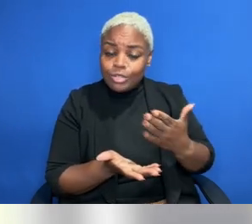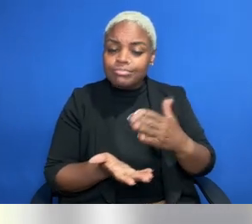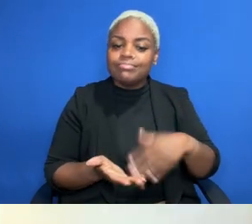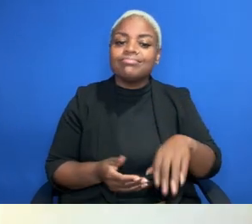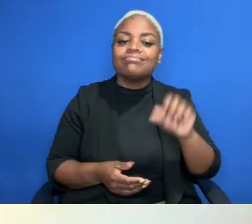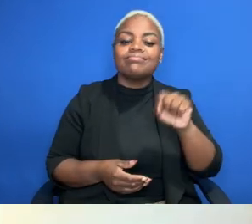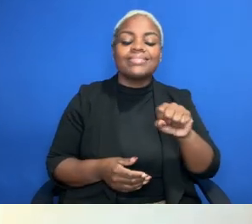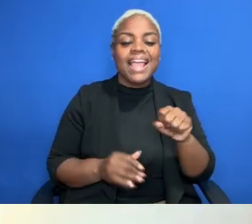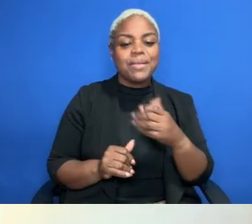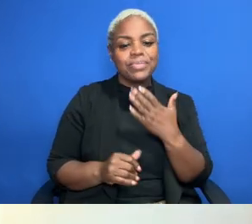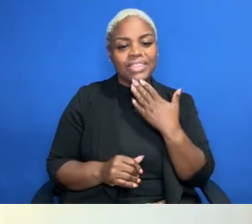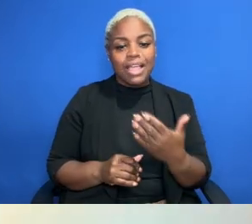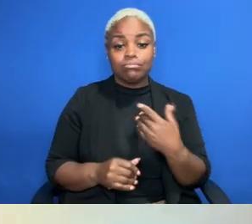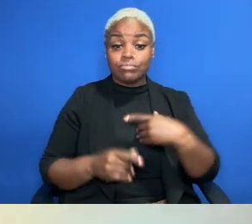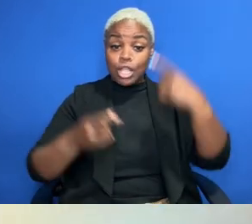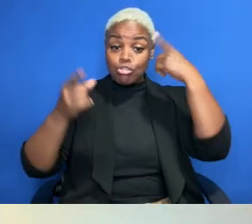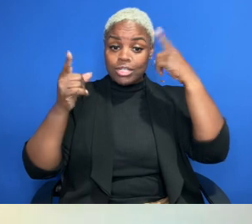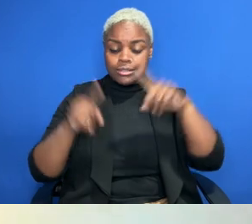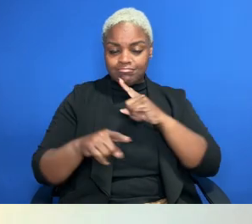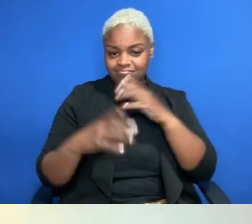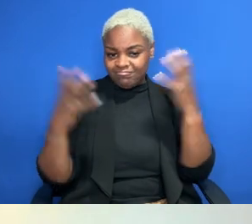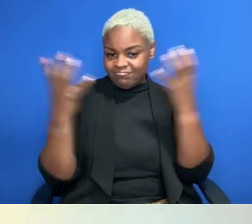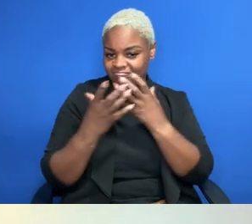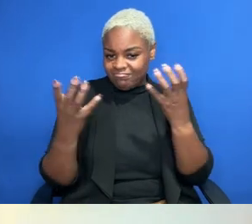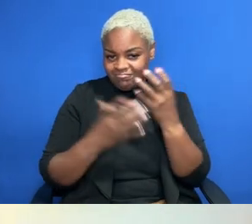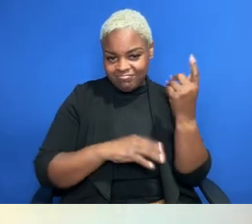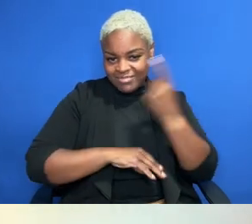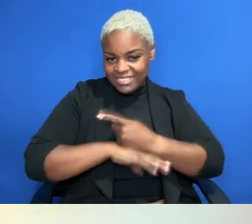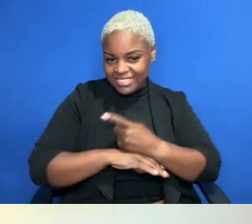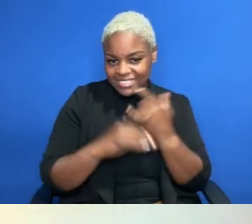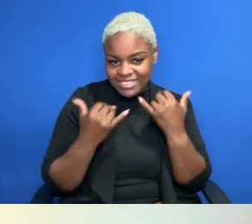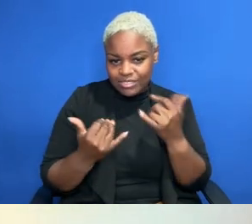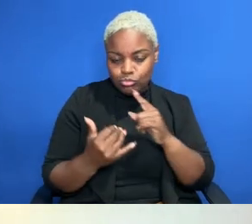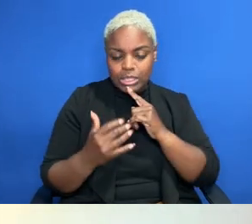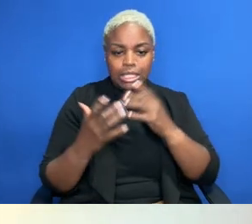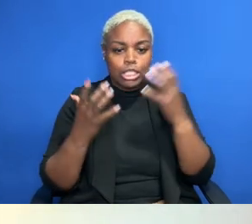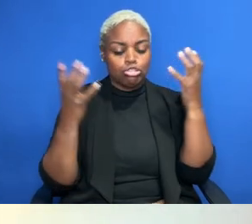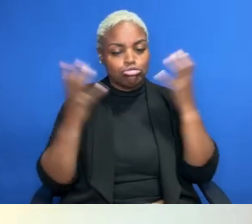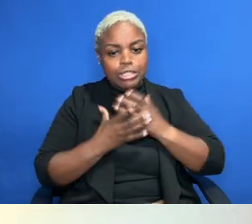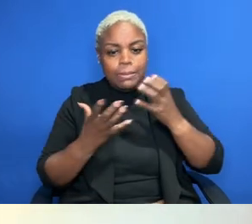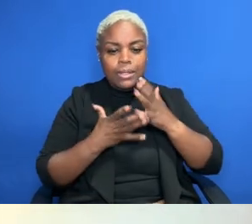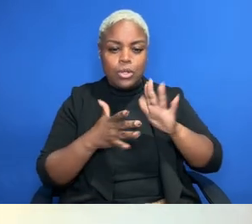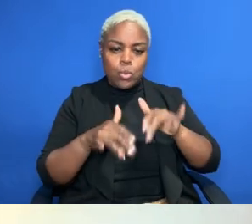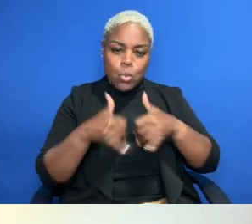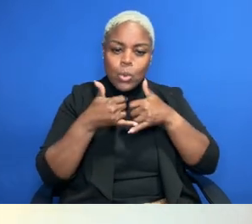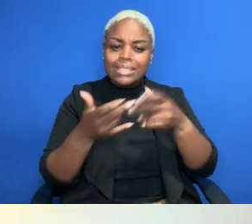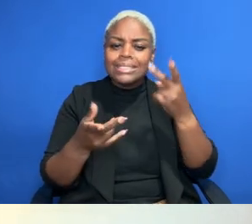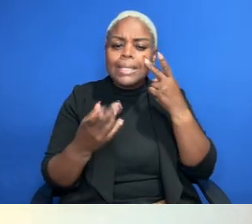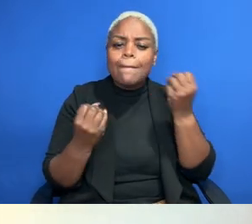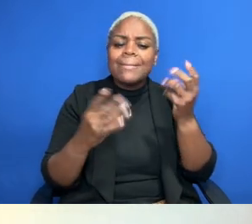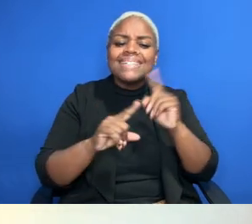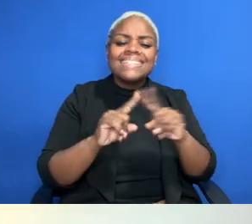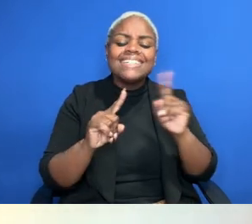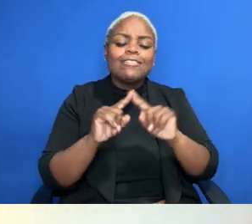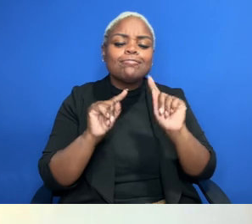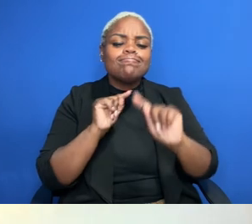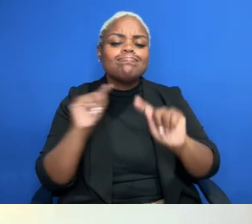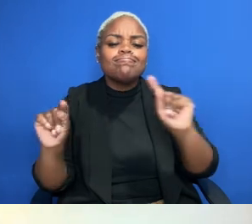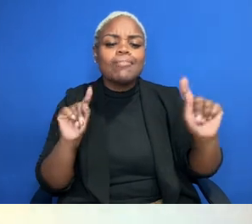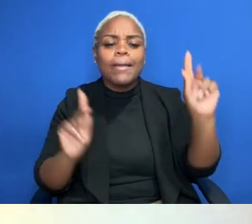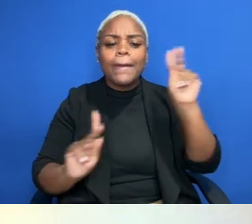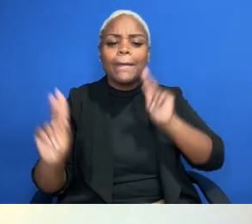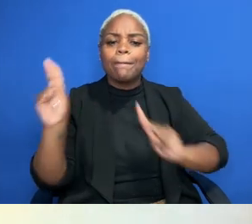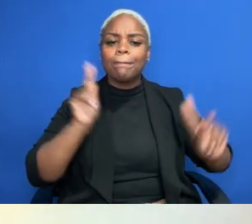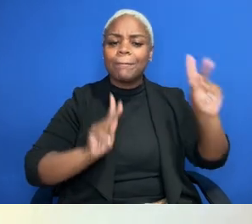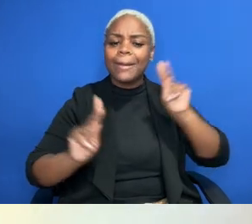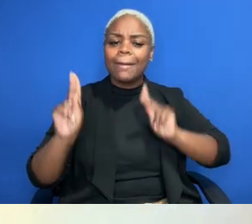you. Yes. Yeah, thank you. I agree. It was such an amazing day today. It was extremely rewarding to